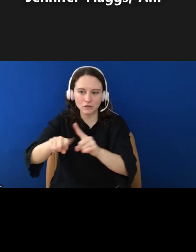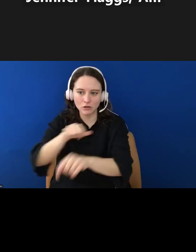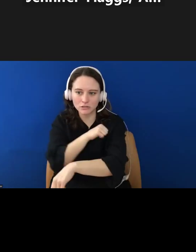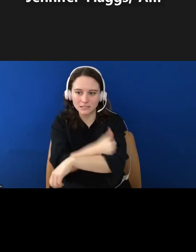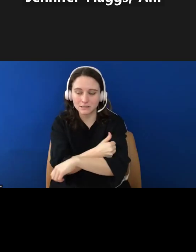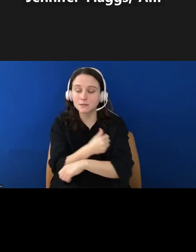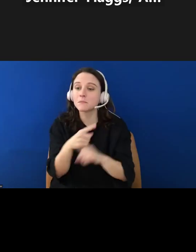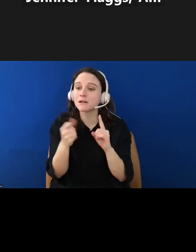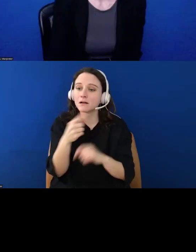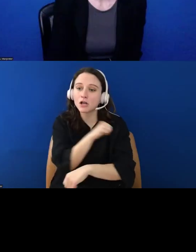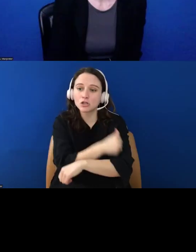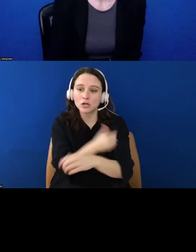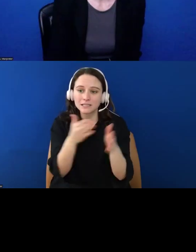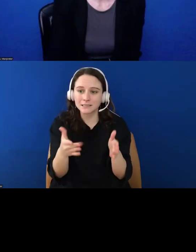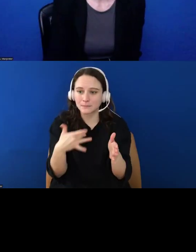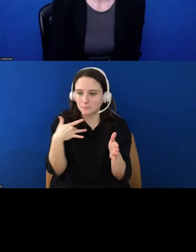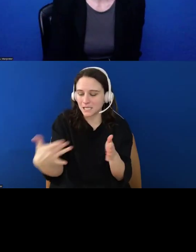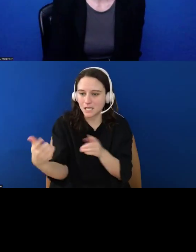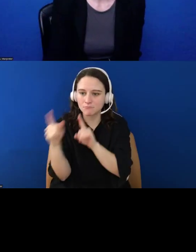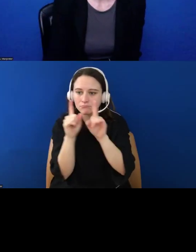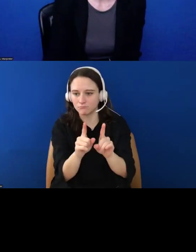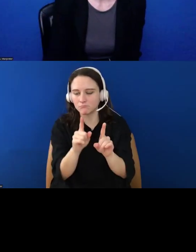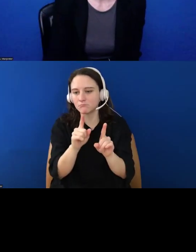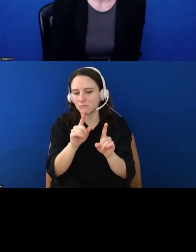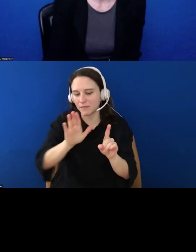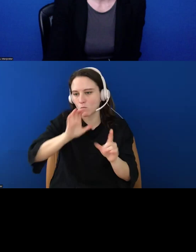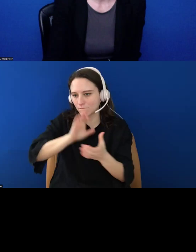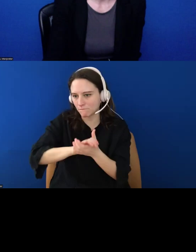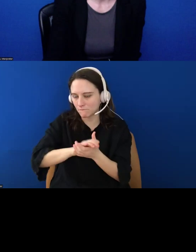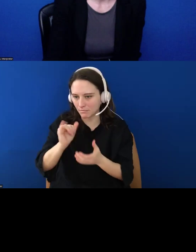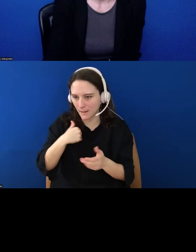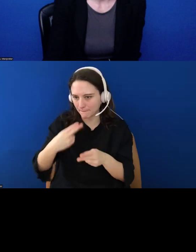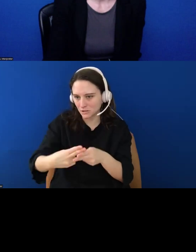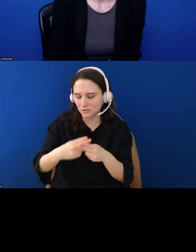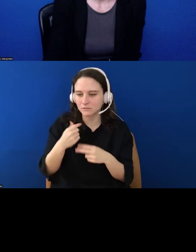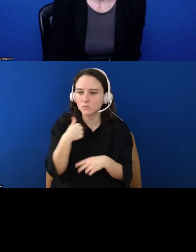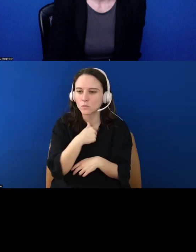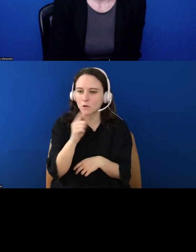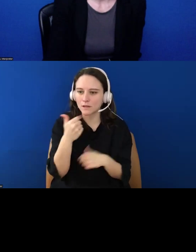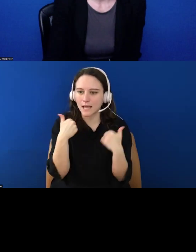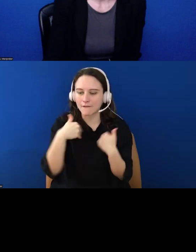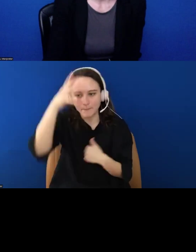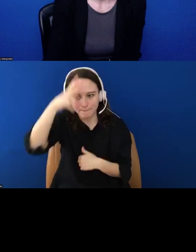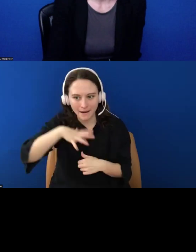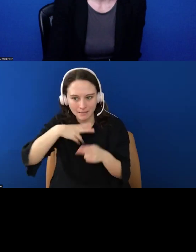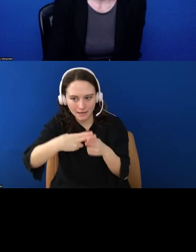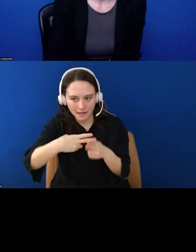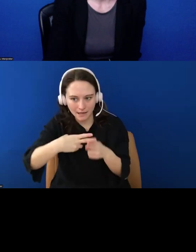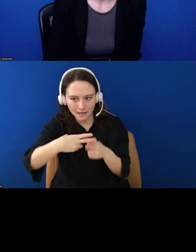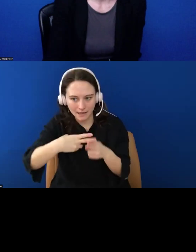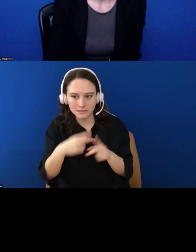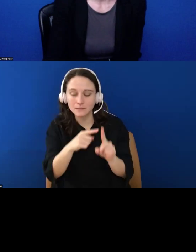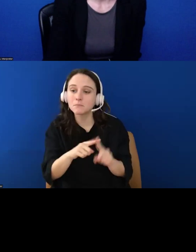authorities usually are accompanied by their wife, as I mentioned before. We only have the male names,